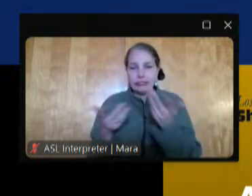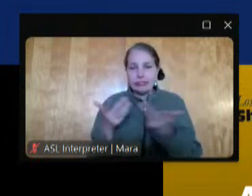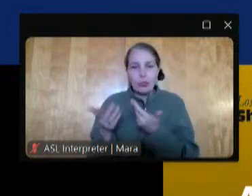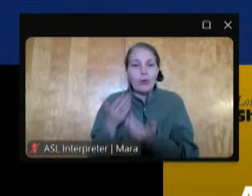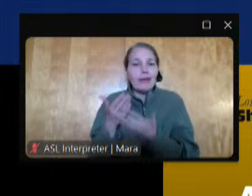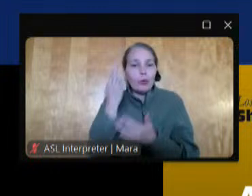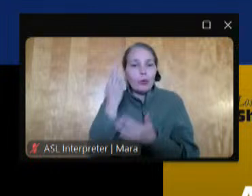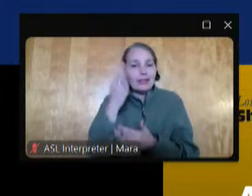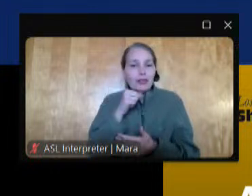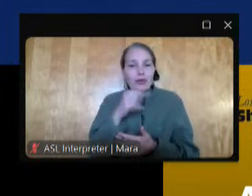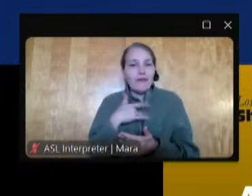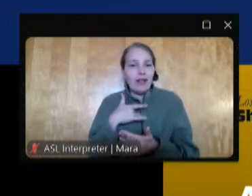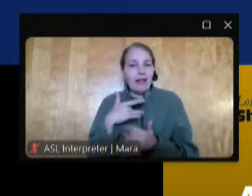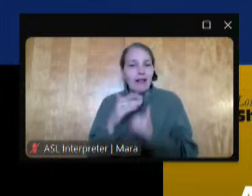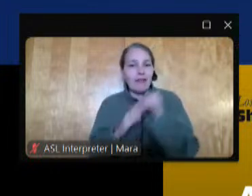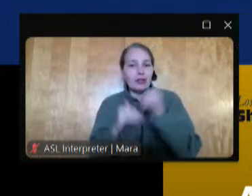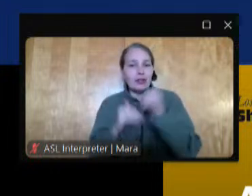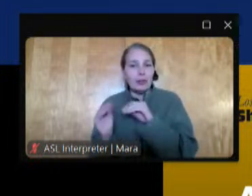us at